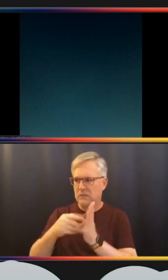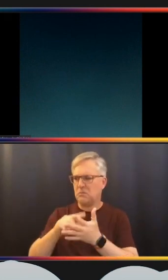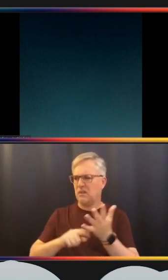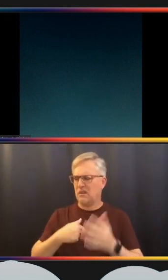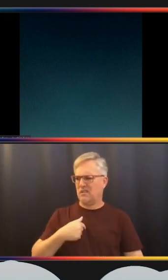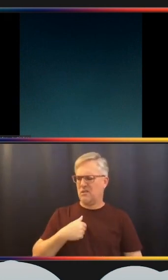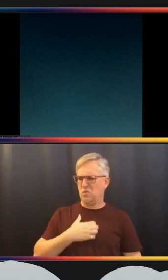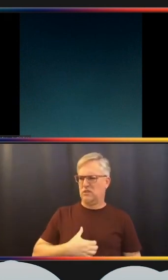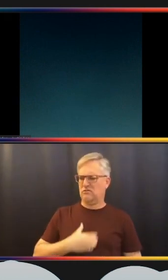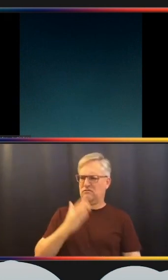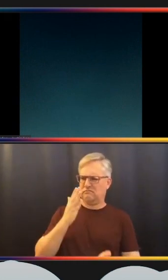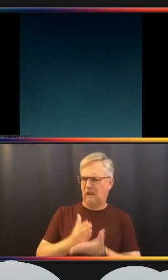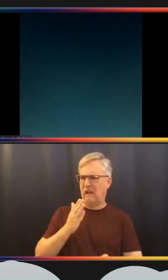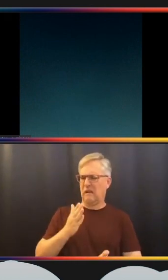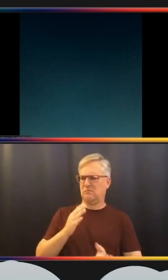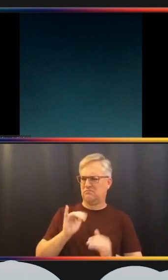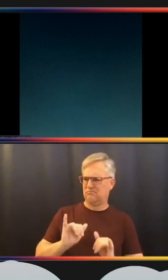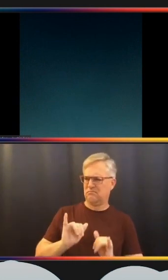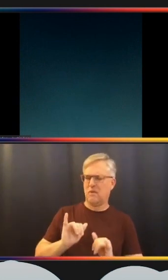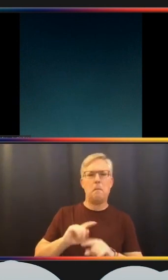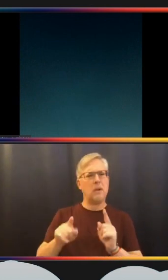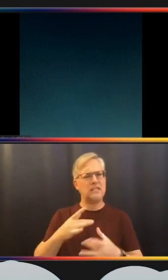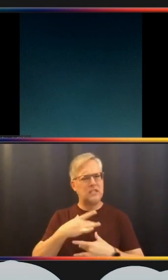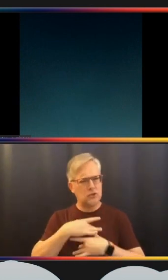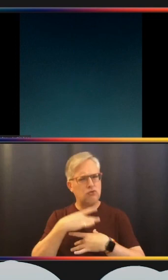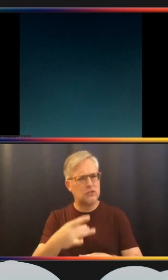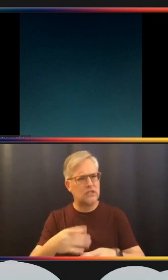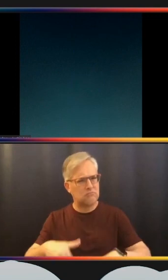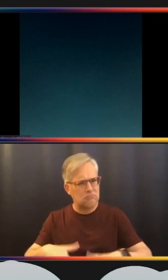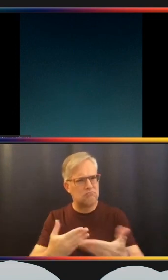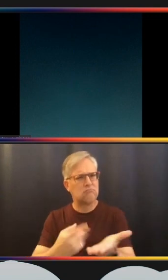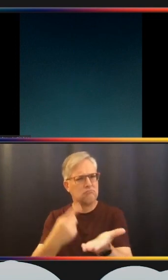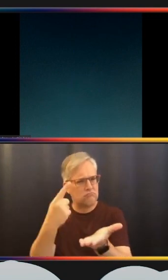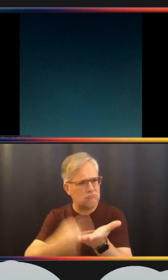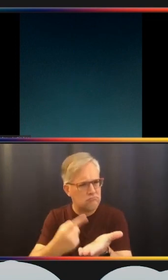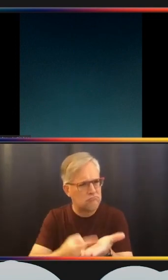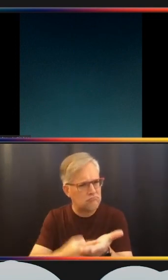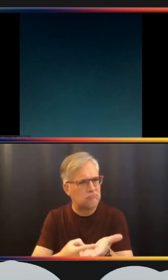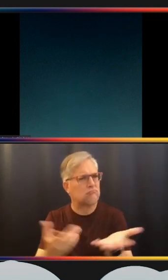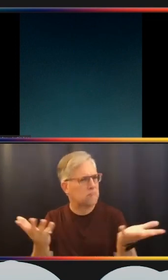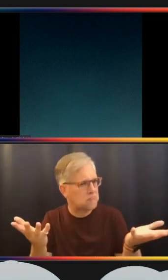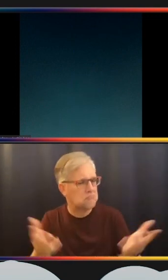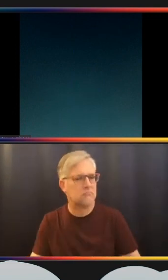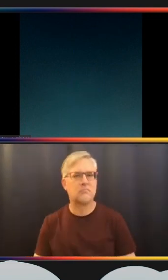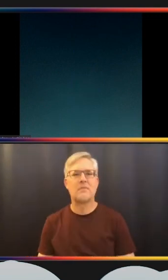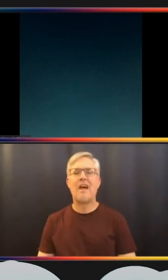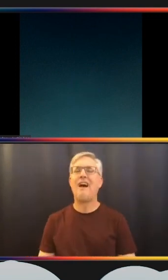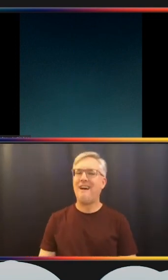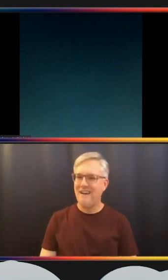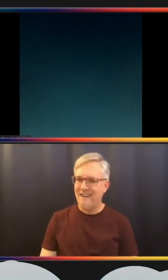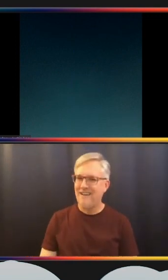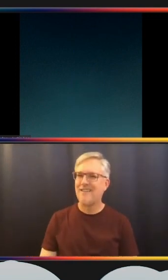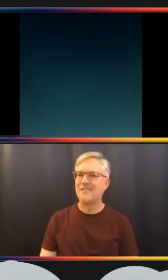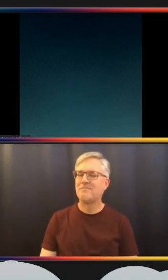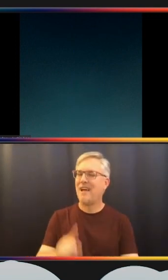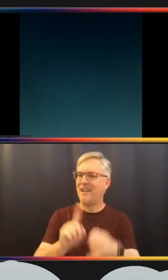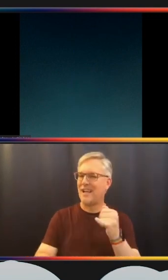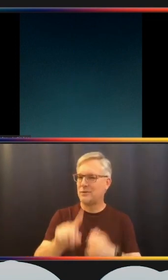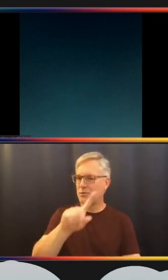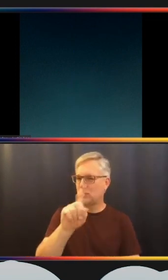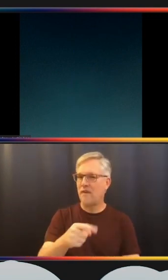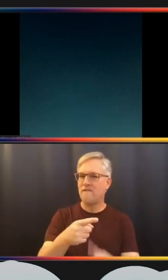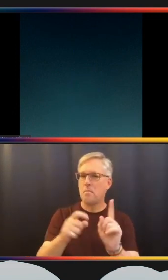But I think it's a really interesting conversation to have. Okay. And last question from Queer